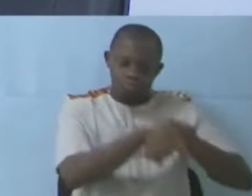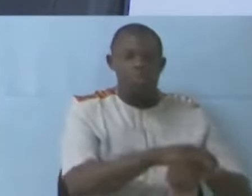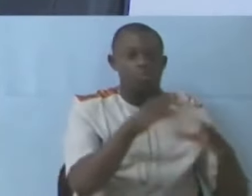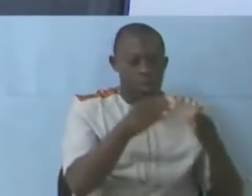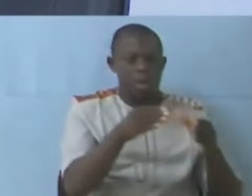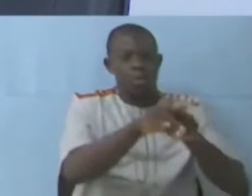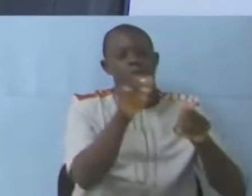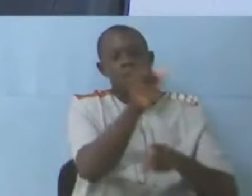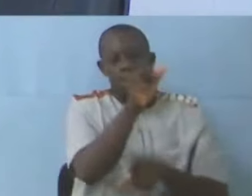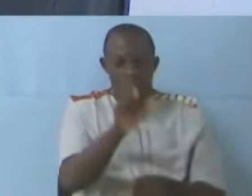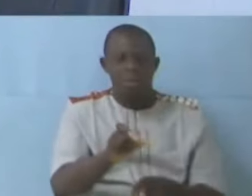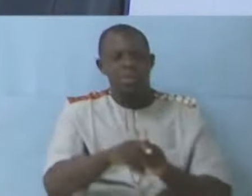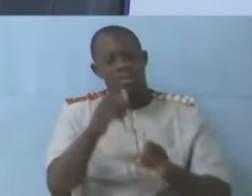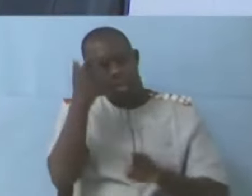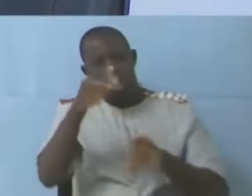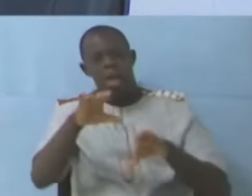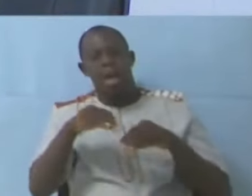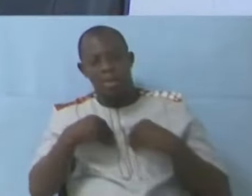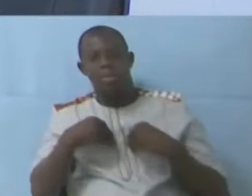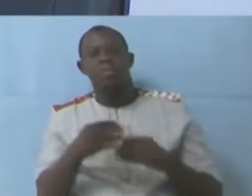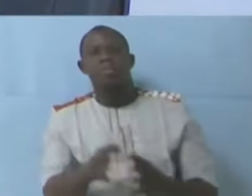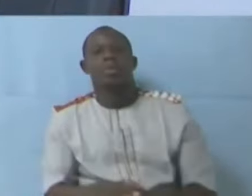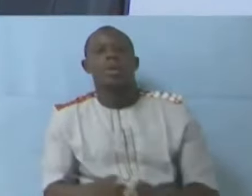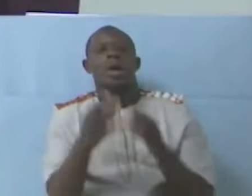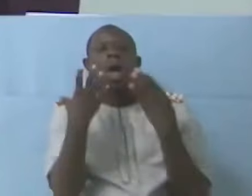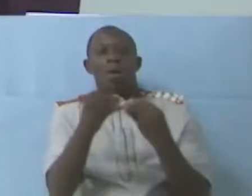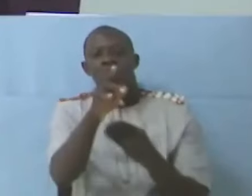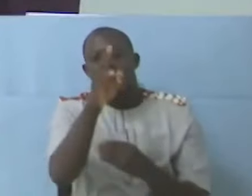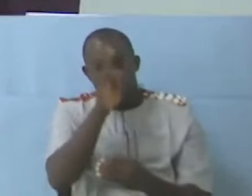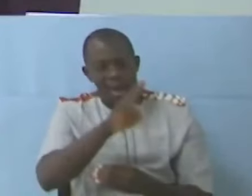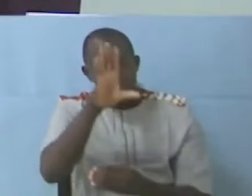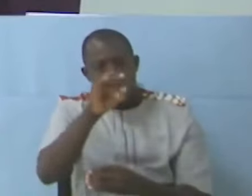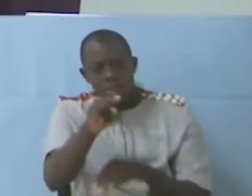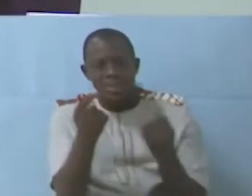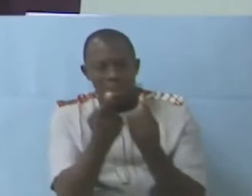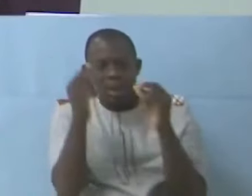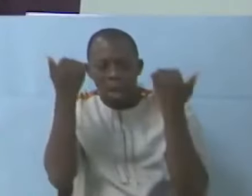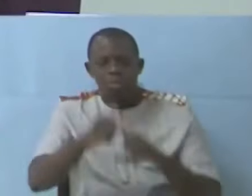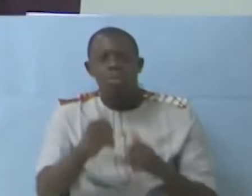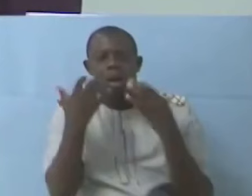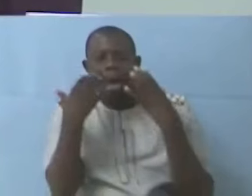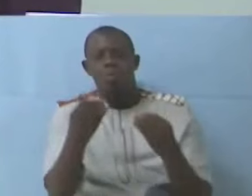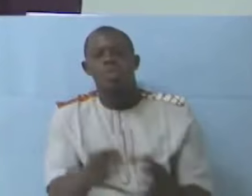and he surrendered. So you buga and how did you manage to do that? Naka ngeen muna defé lolu?